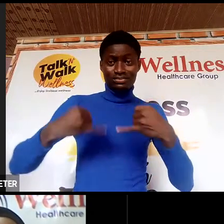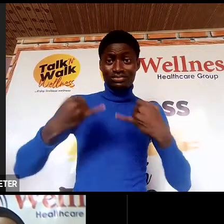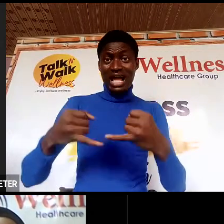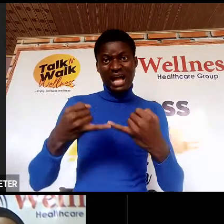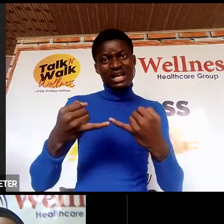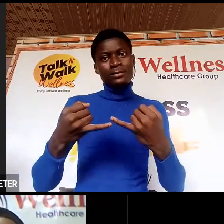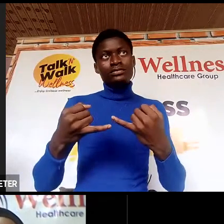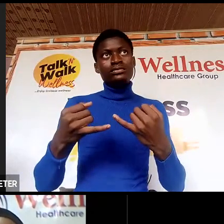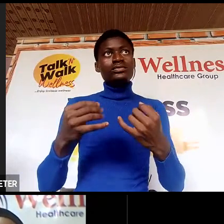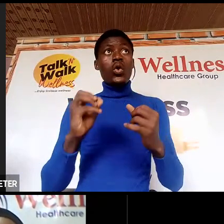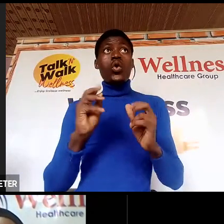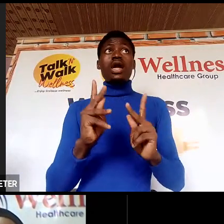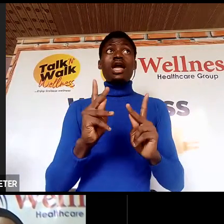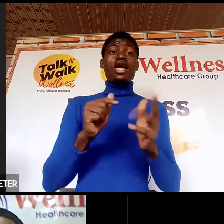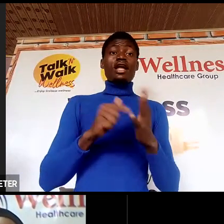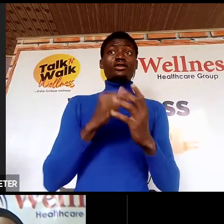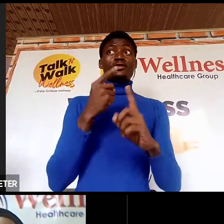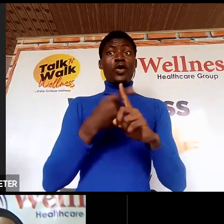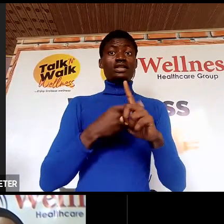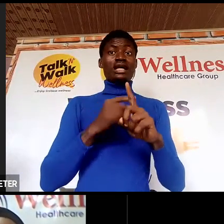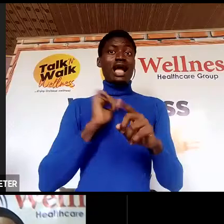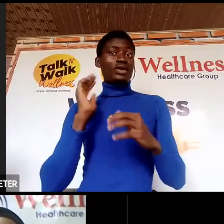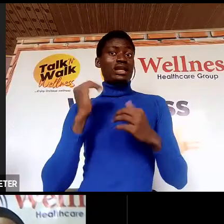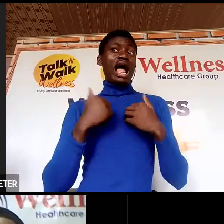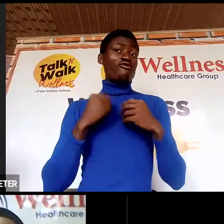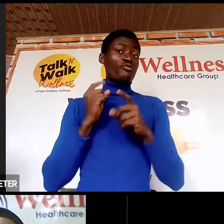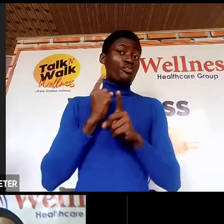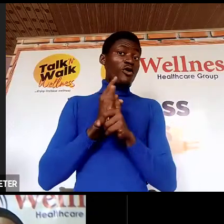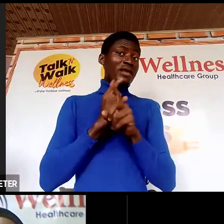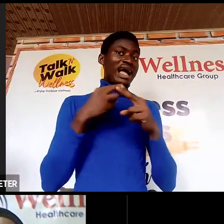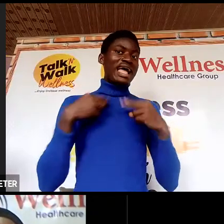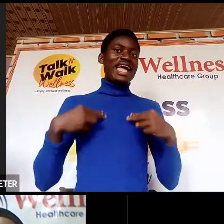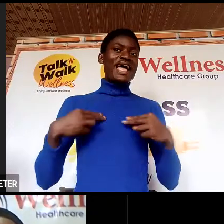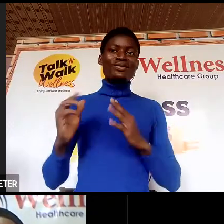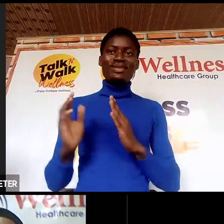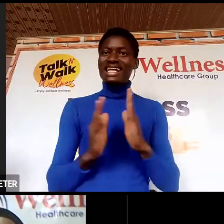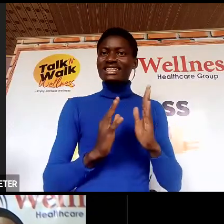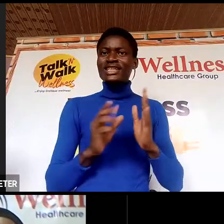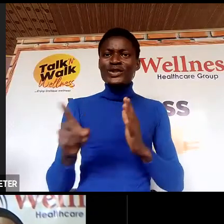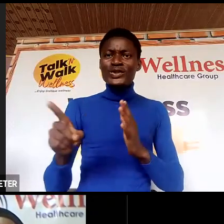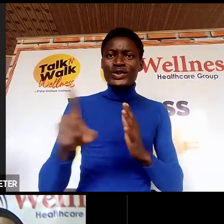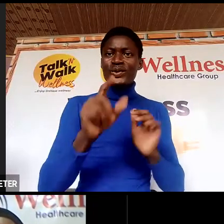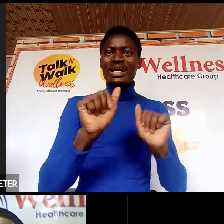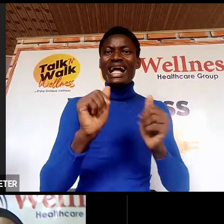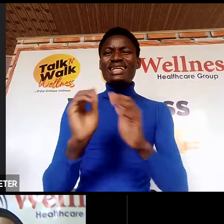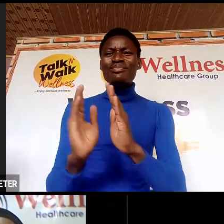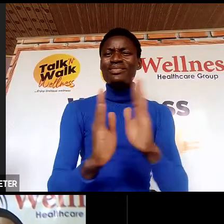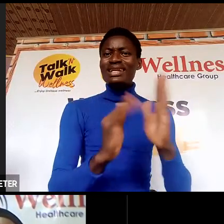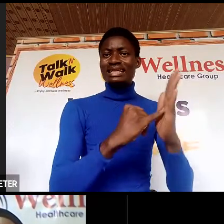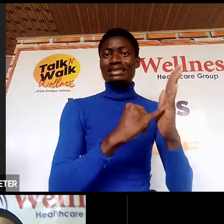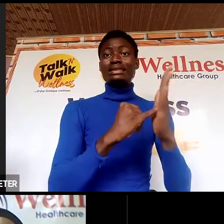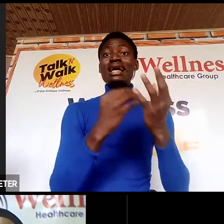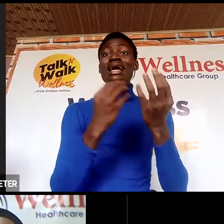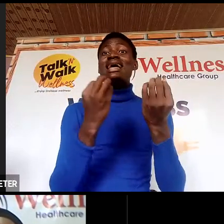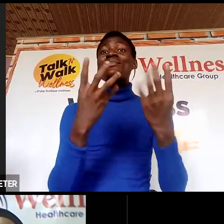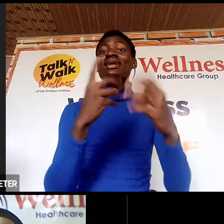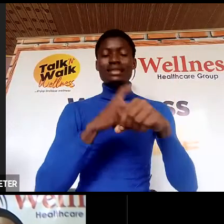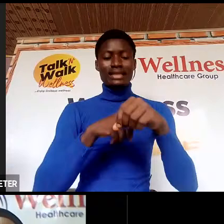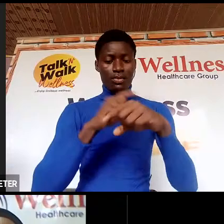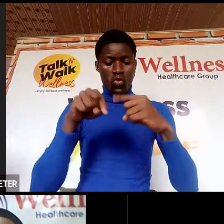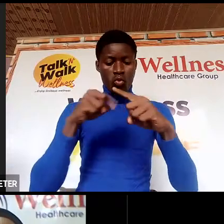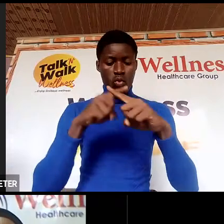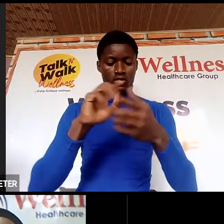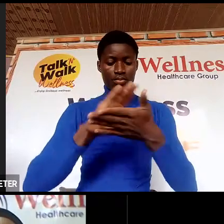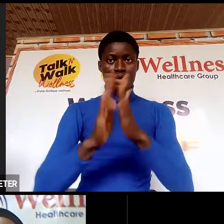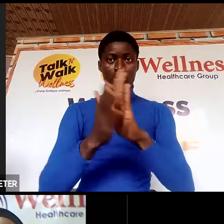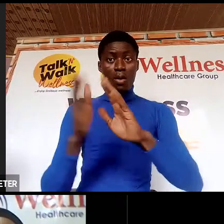in place. You can plan it. So many times being disciplined in one aspect of your life leads to even planning the